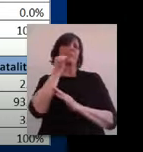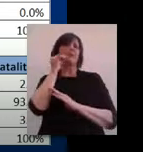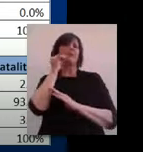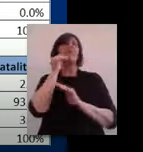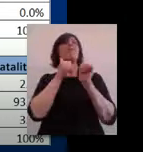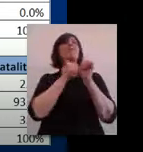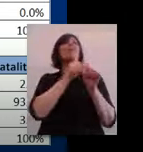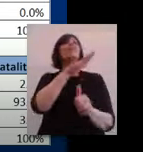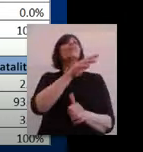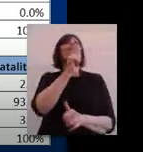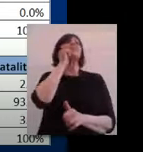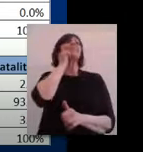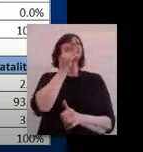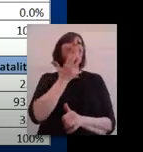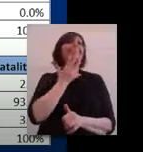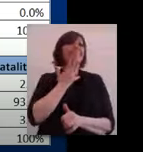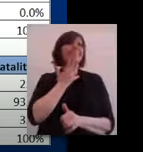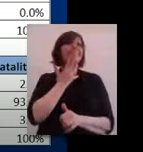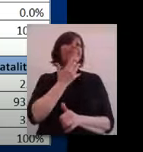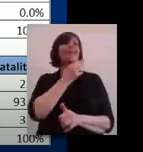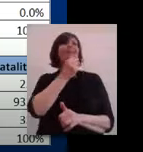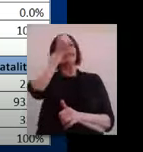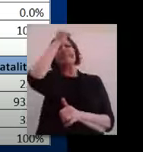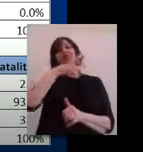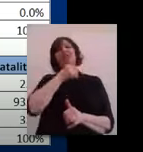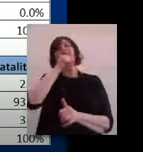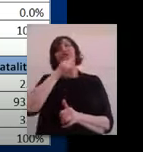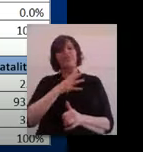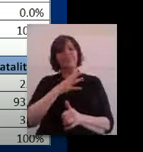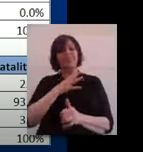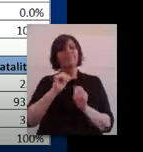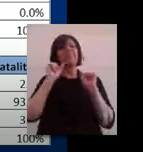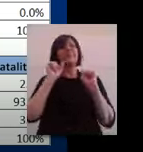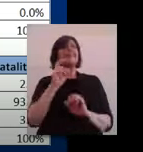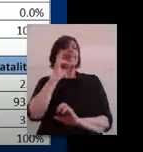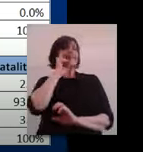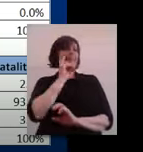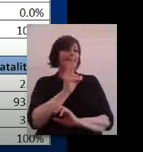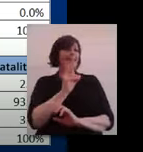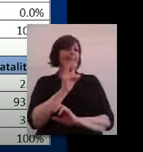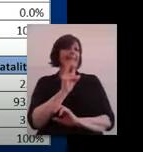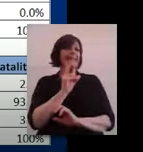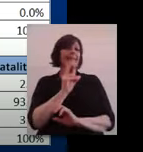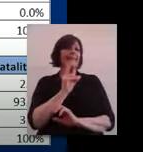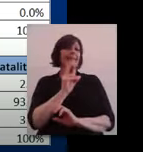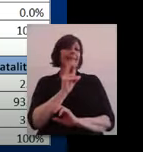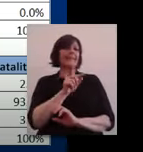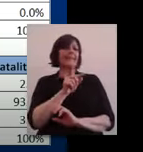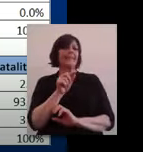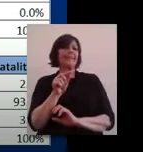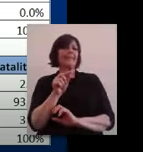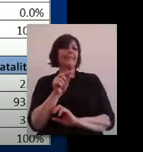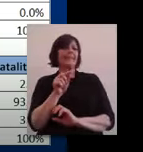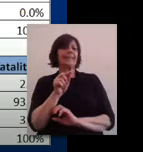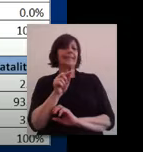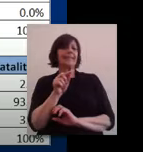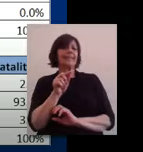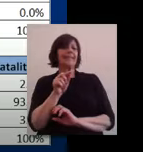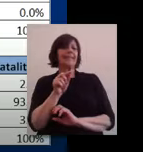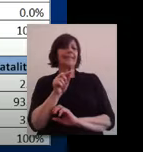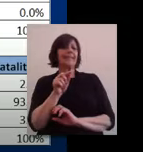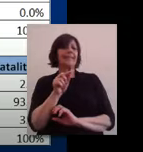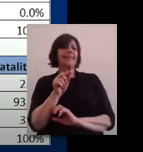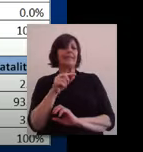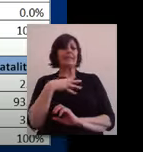ethnicity, and gender. So you can see that, with our fatalities by race,